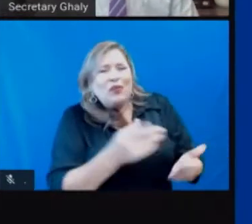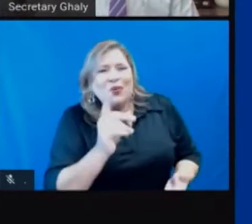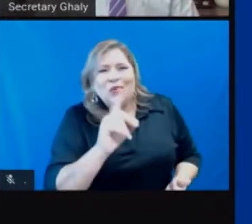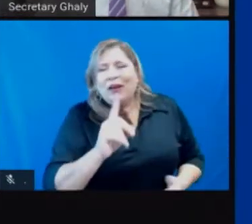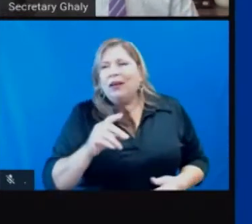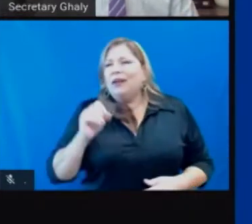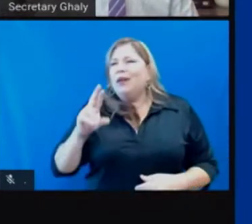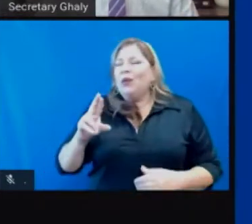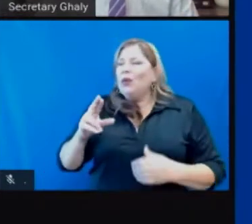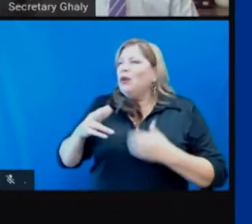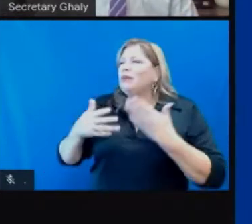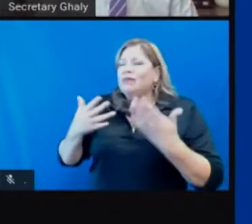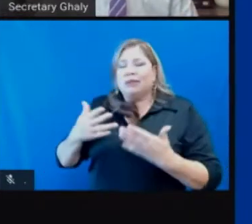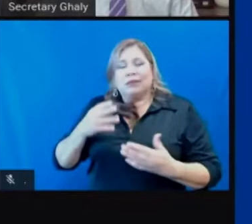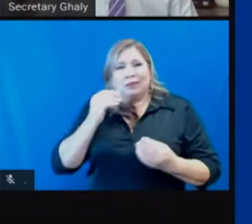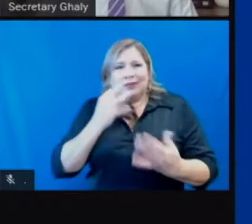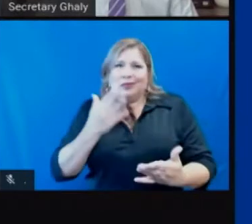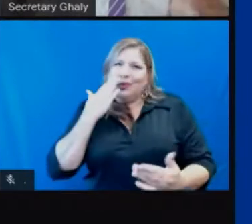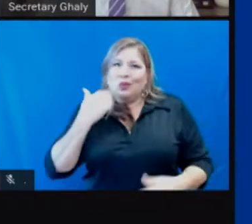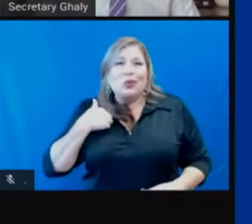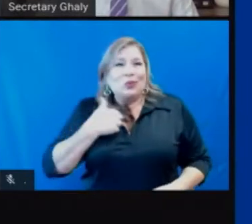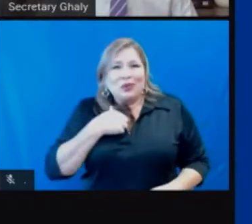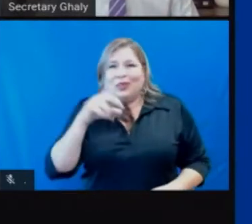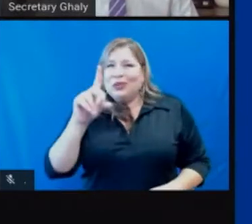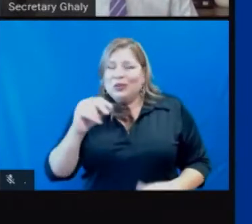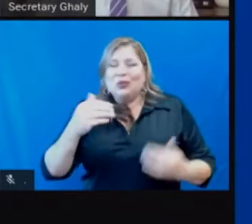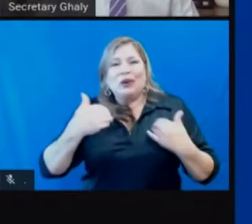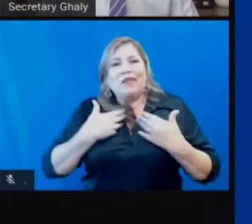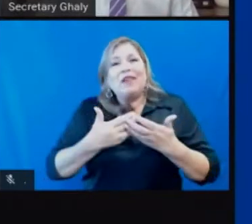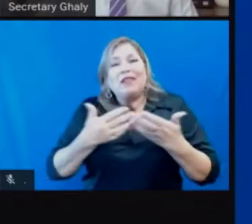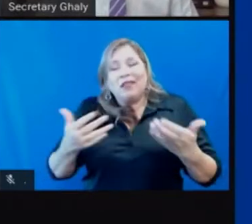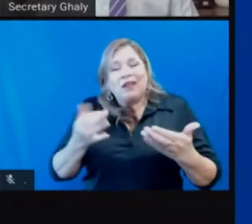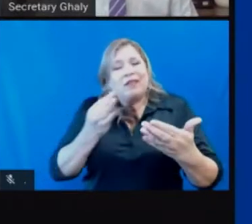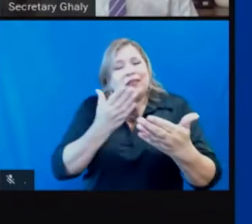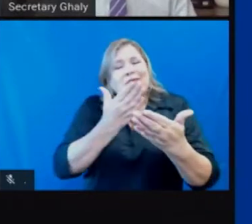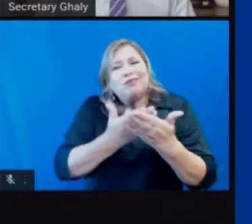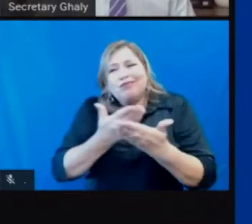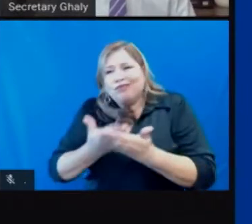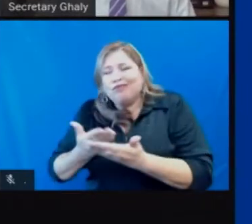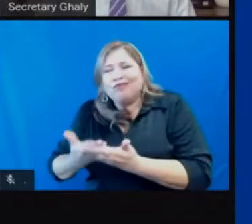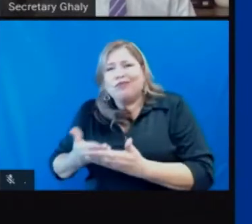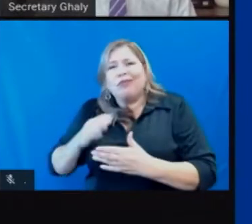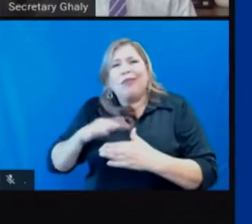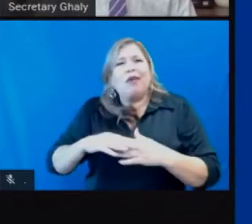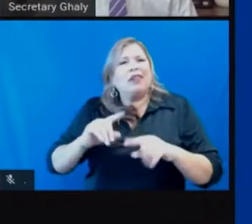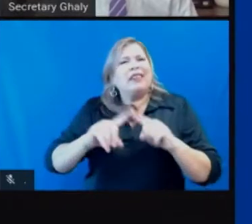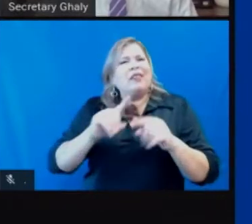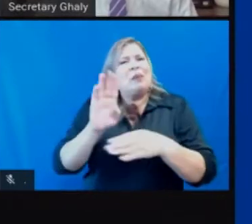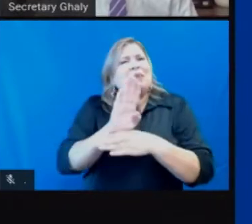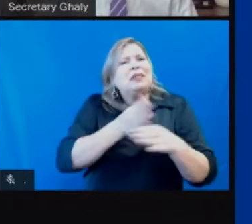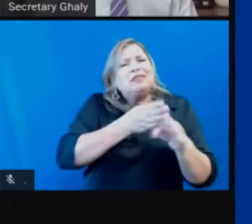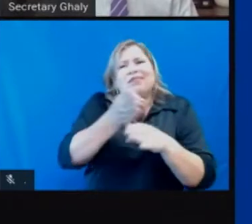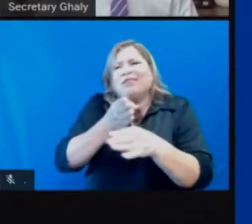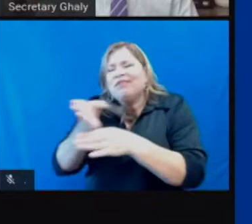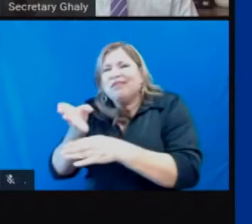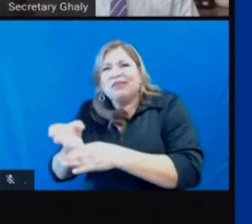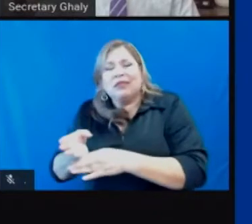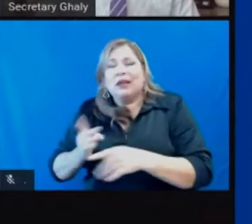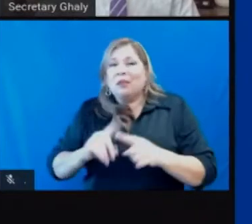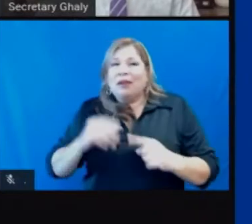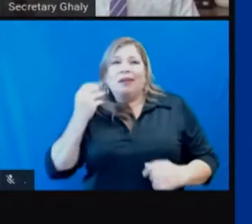of data and evidence around certain sectors. But overall, I will say that there is no single